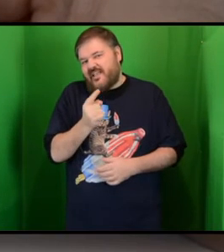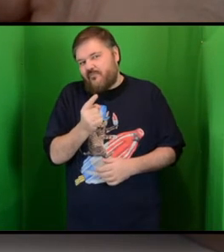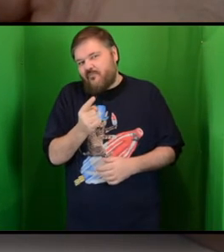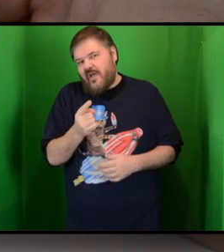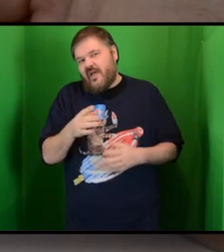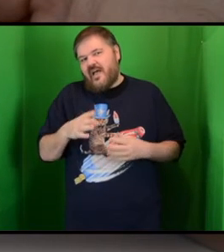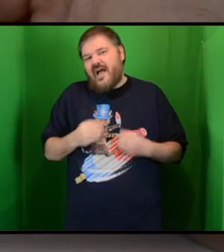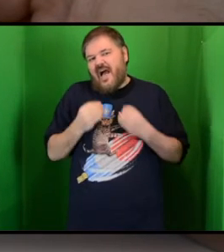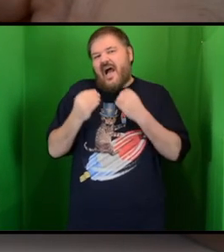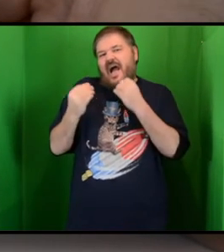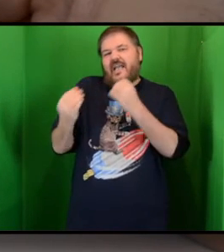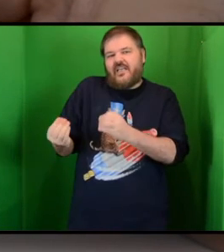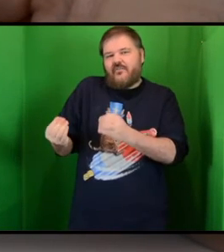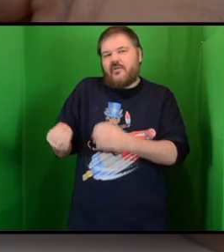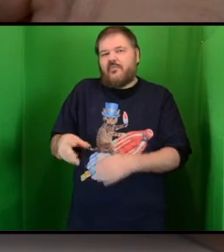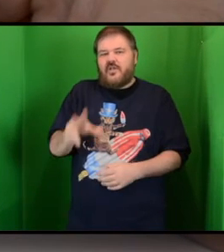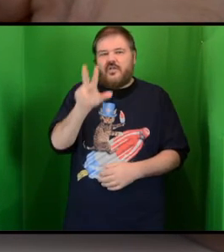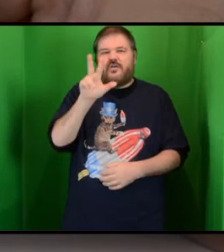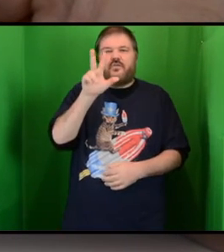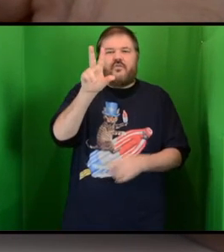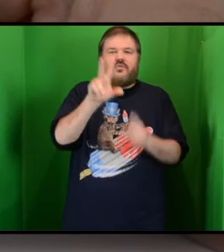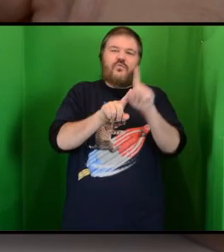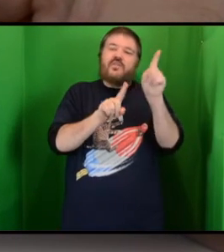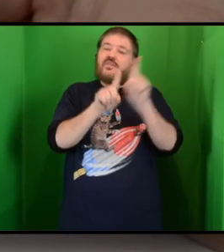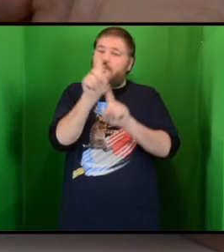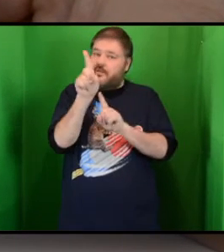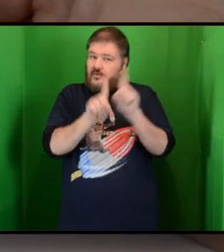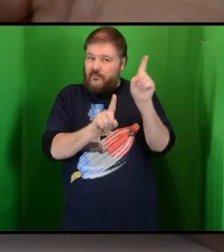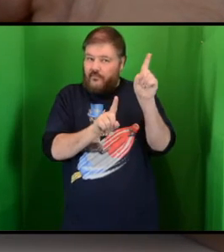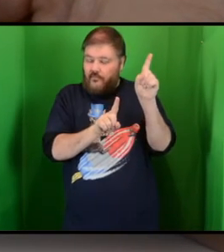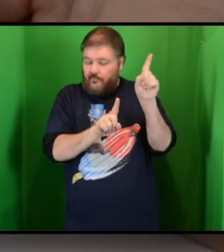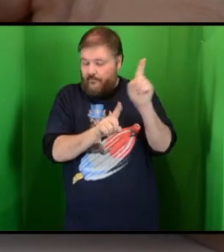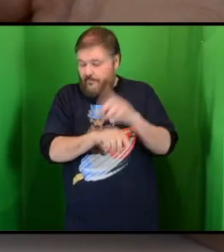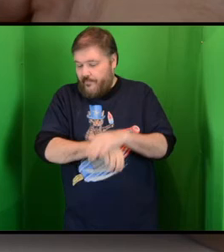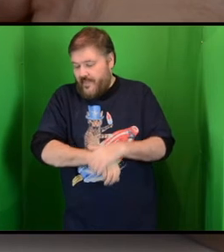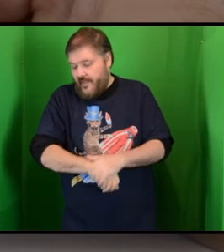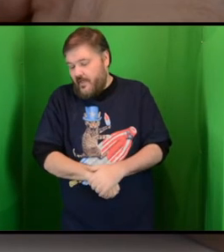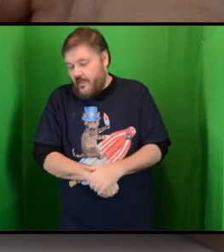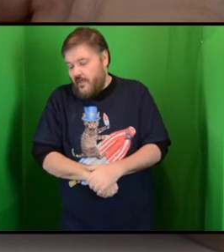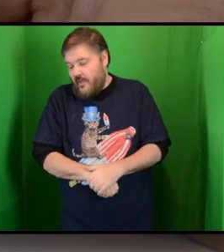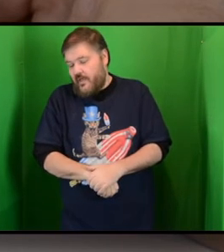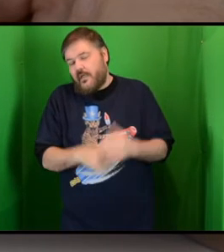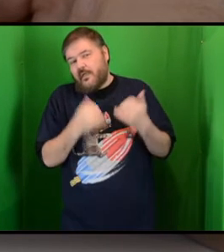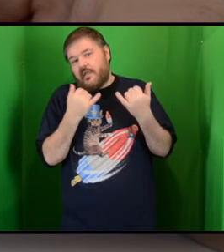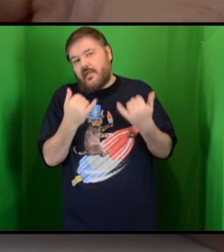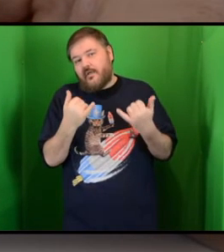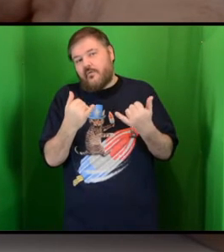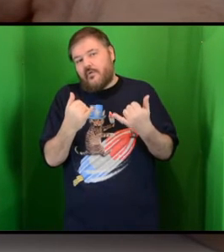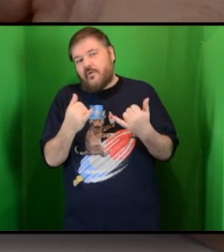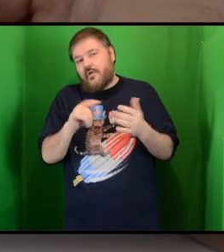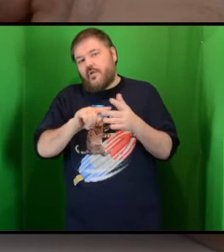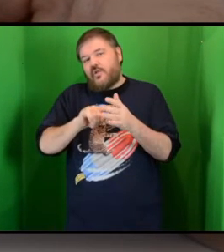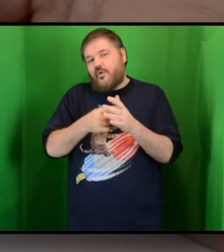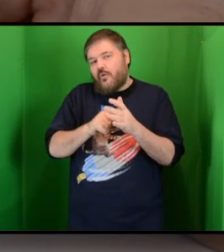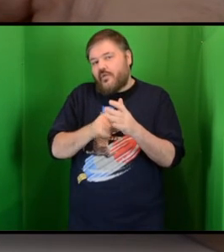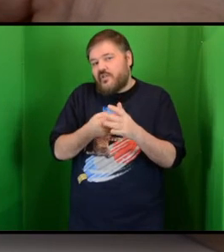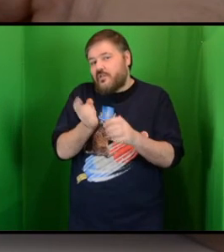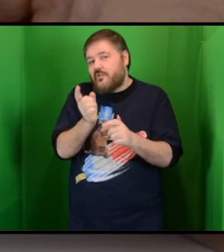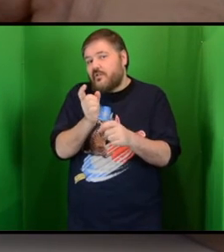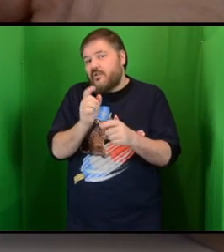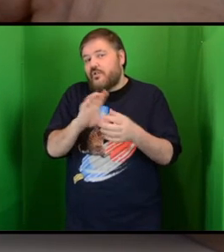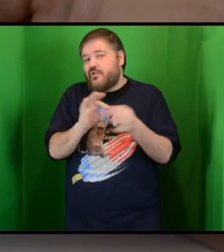I like the aspect of them being sent to Planet Beast. I like the fact that they were on Fortress